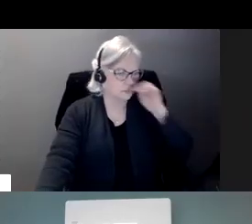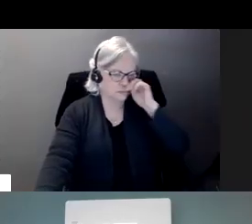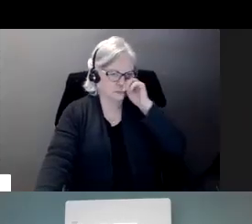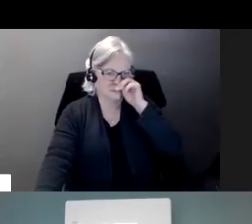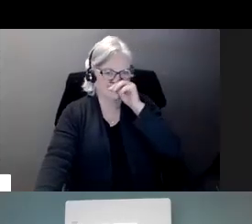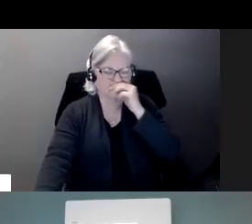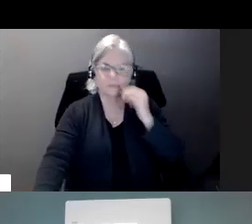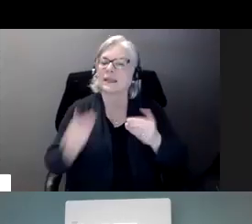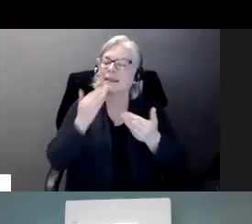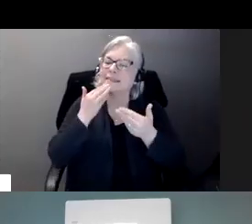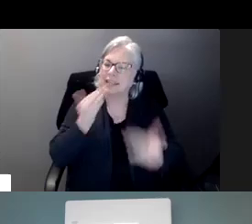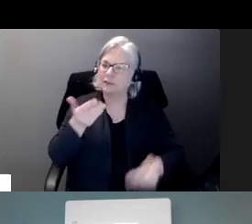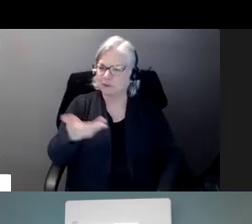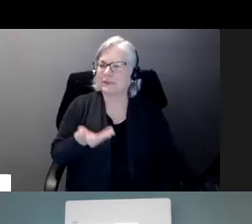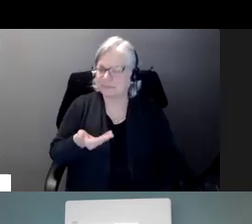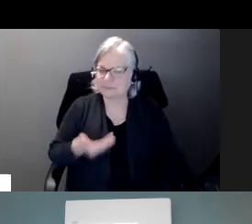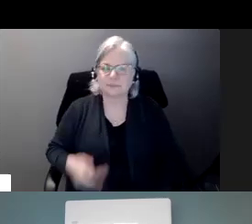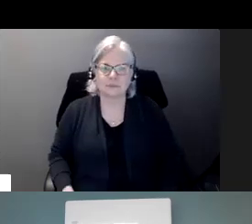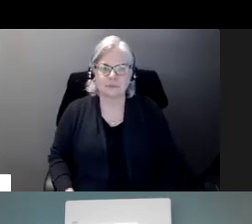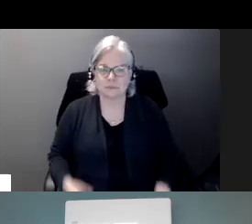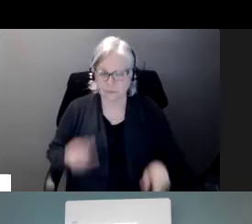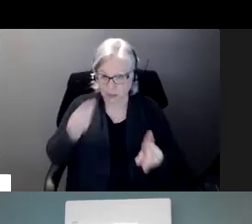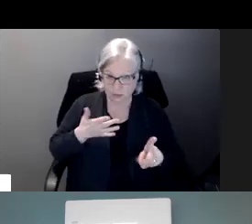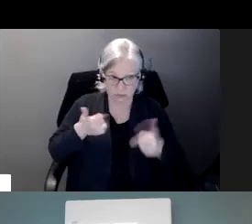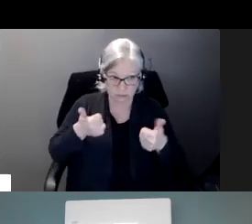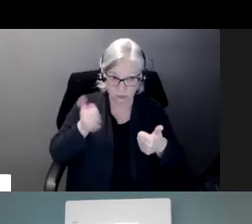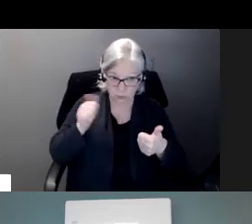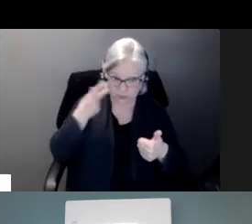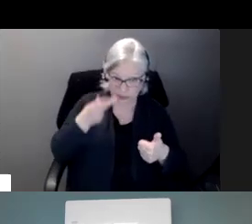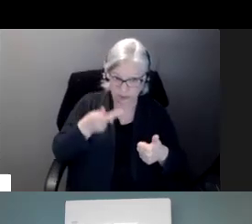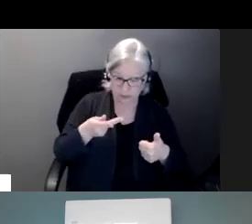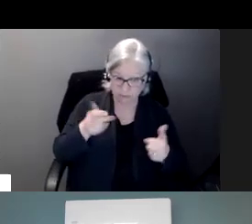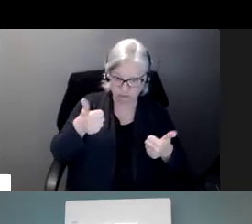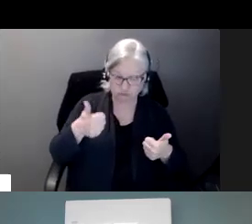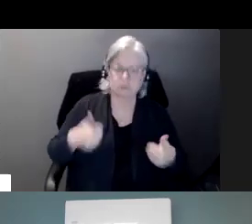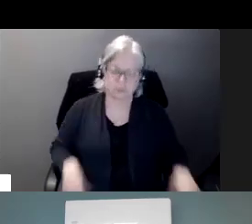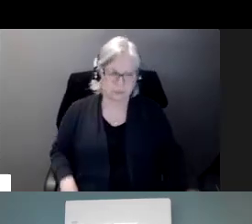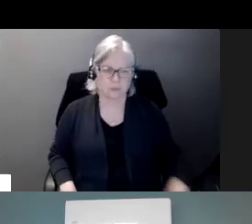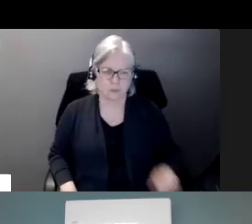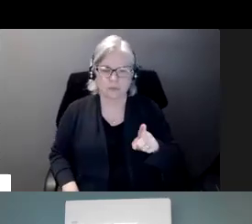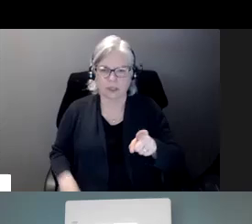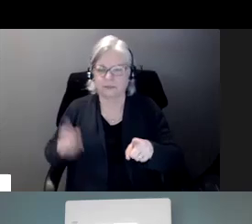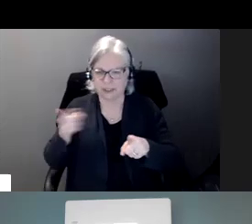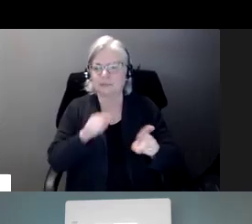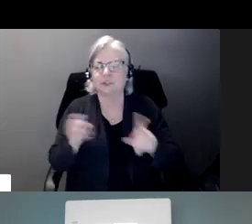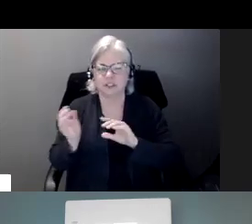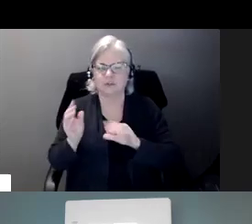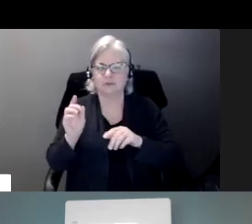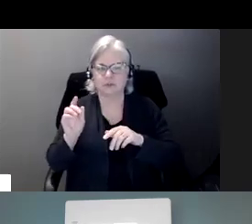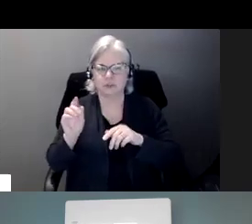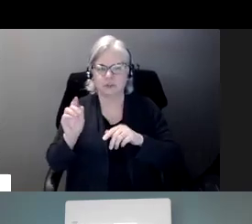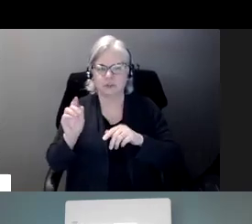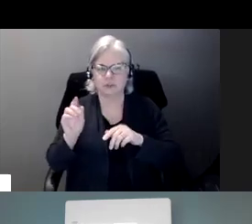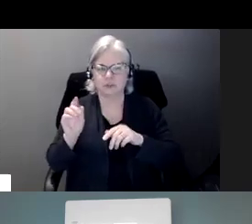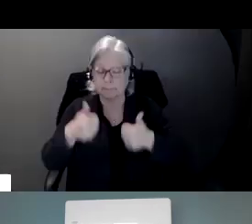Thank you for having me. Just let me know that you can see this. You just have to put it into from Yeah, the beginning. Yep.